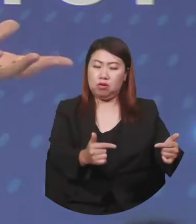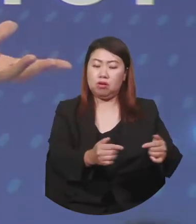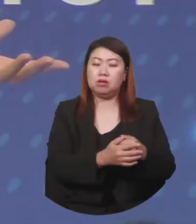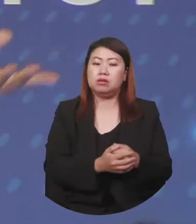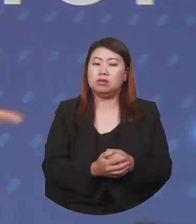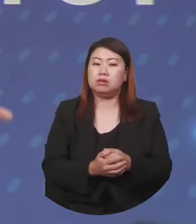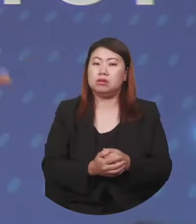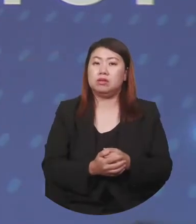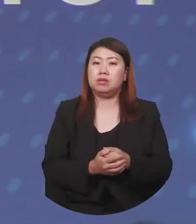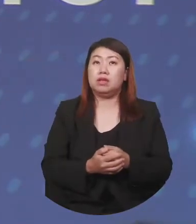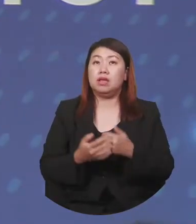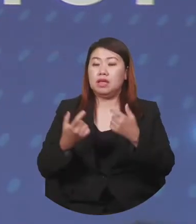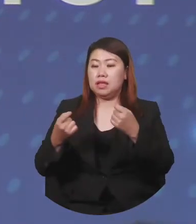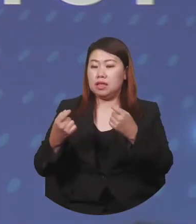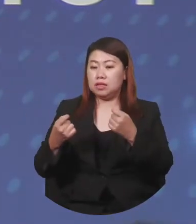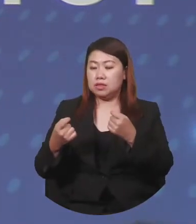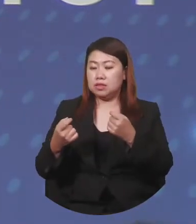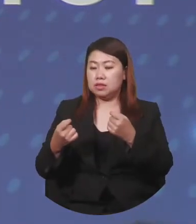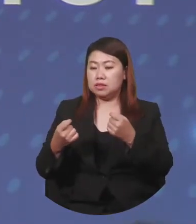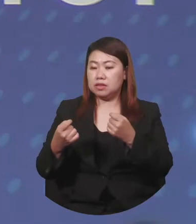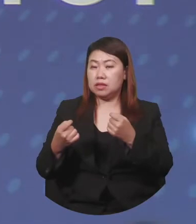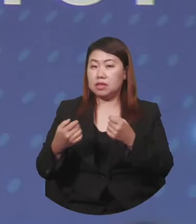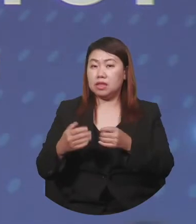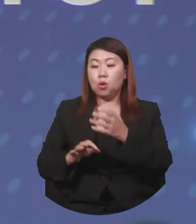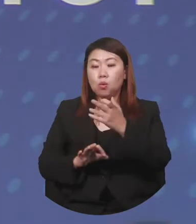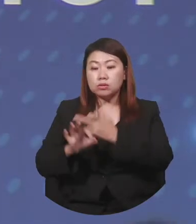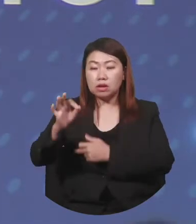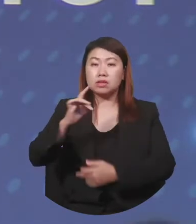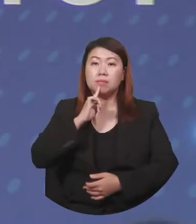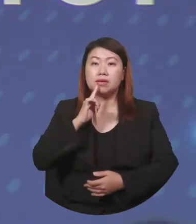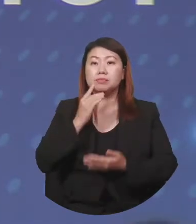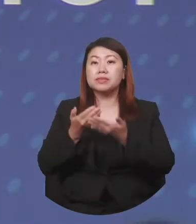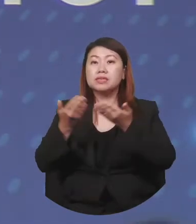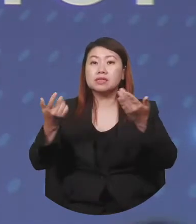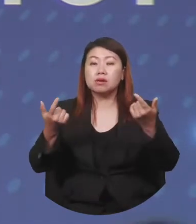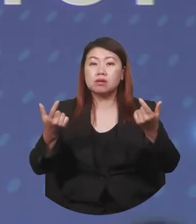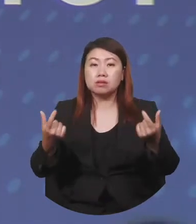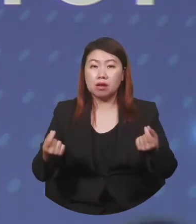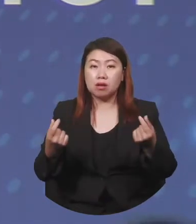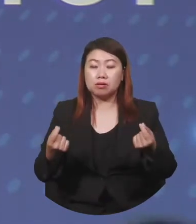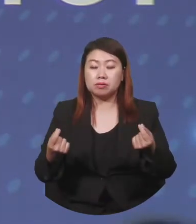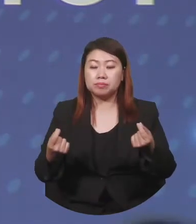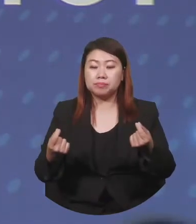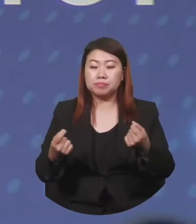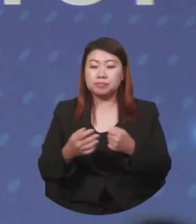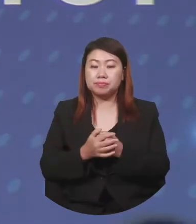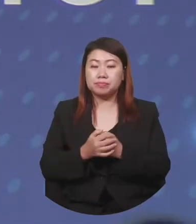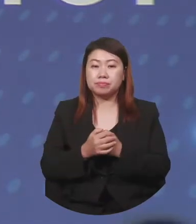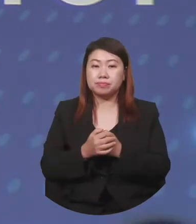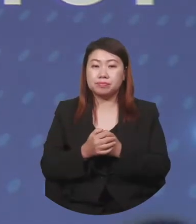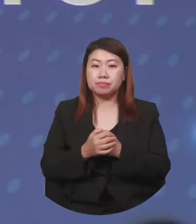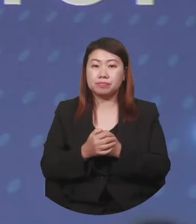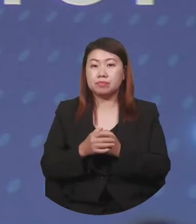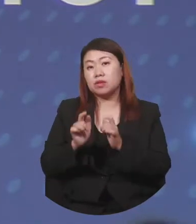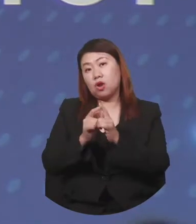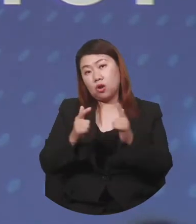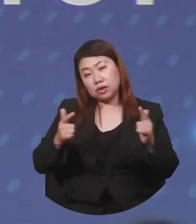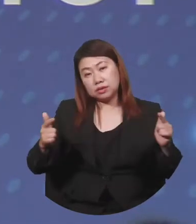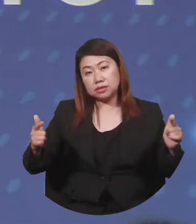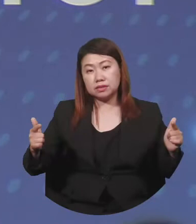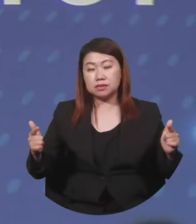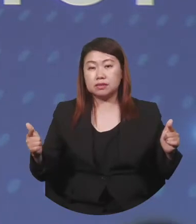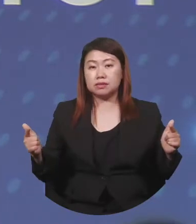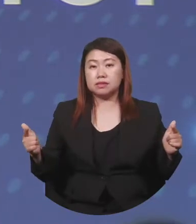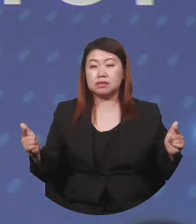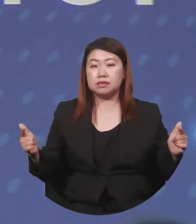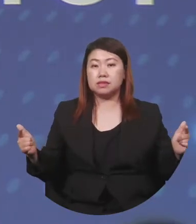Like we mentioned this morning, there's just so much to go around, but that doesn't excuse it; it explains